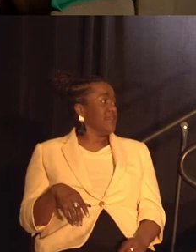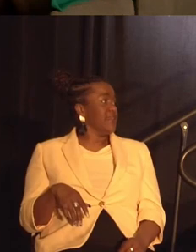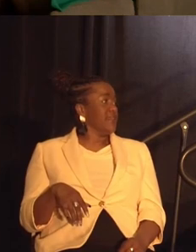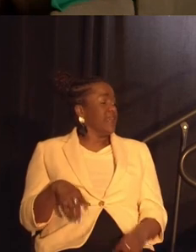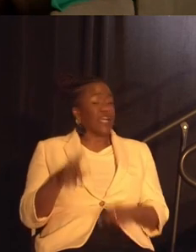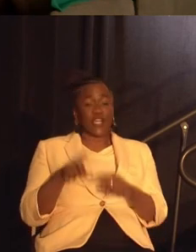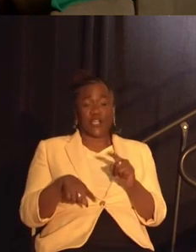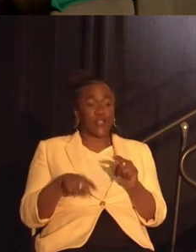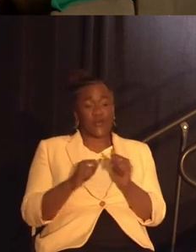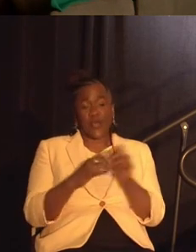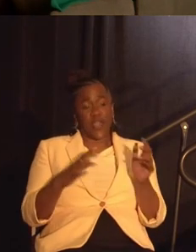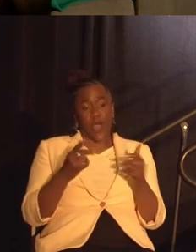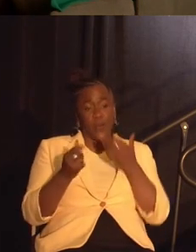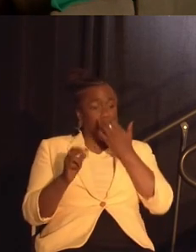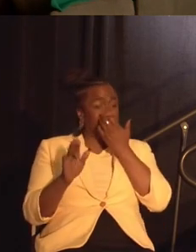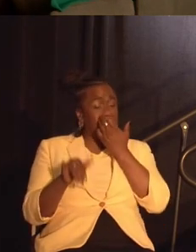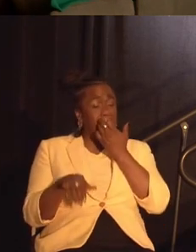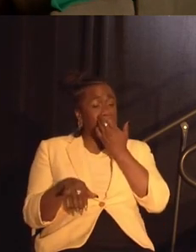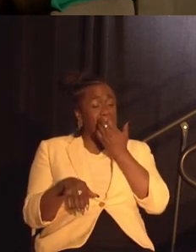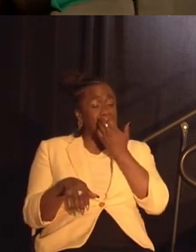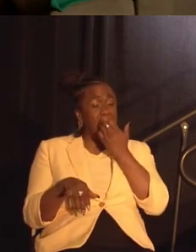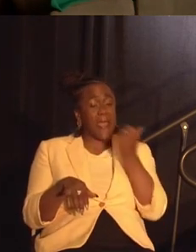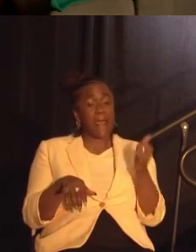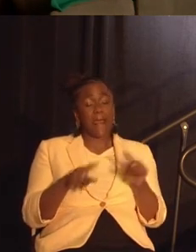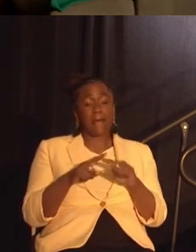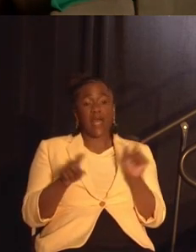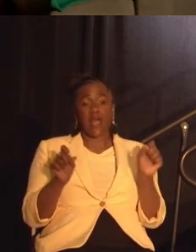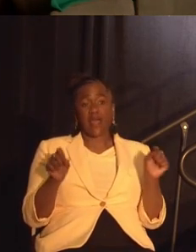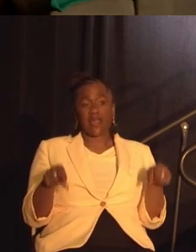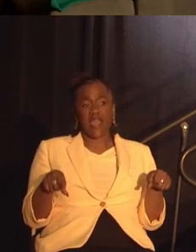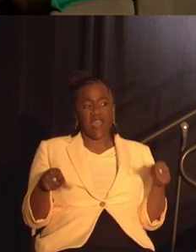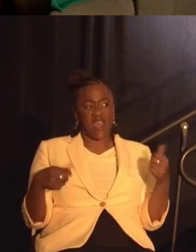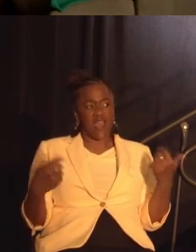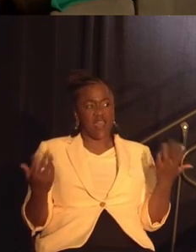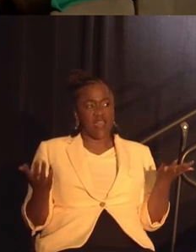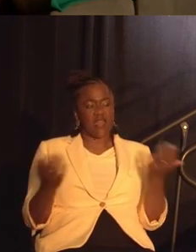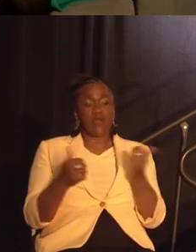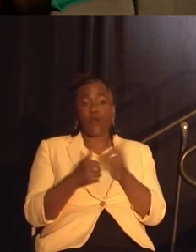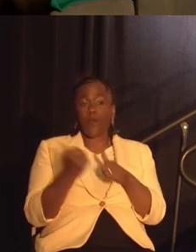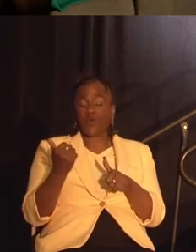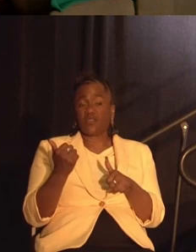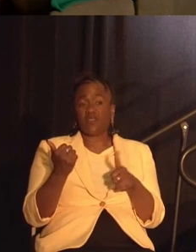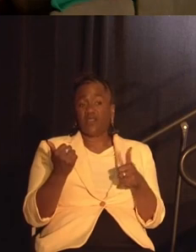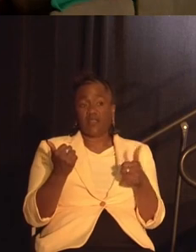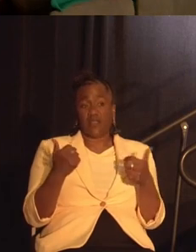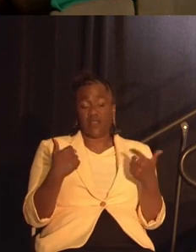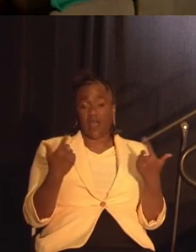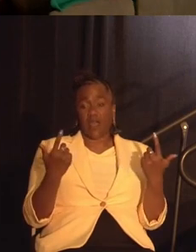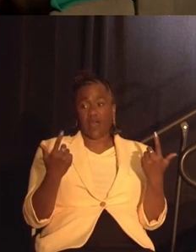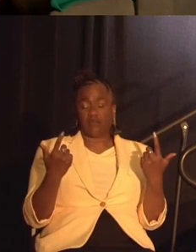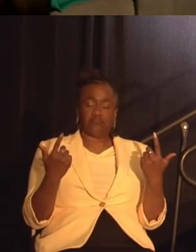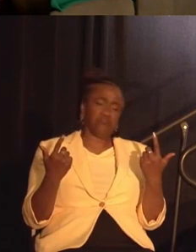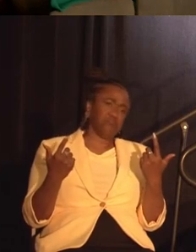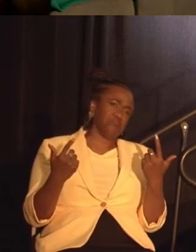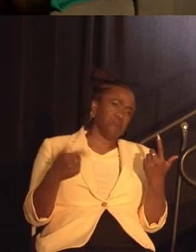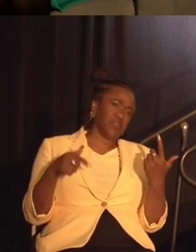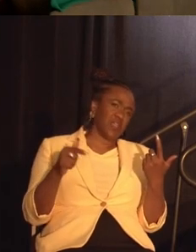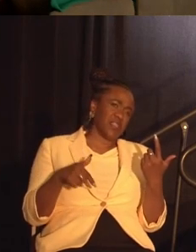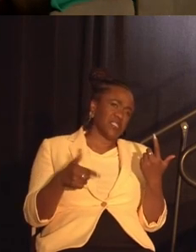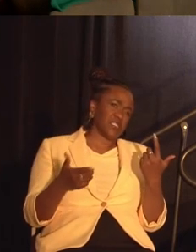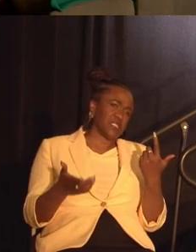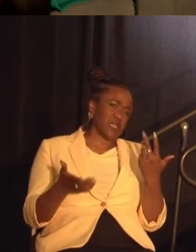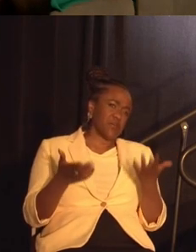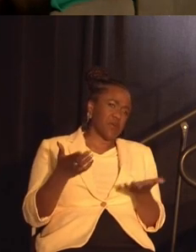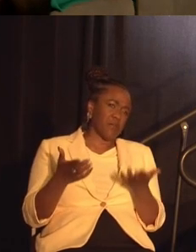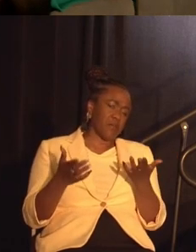Couldn't do it without Gary. But yeah, I mean, I mostly, and this is probably